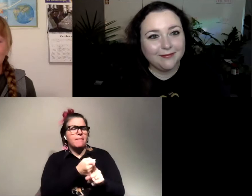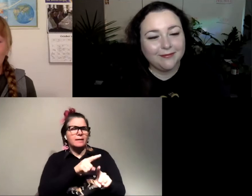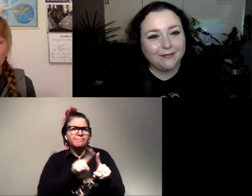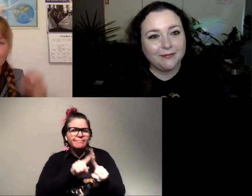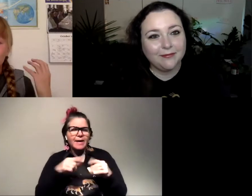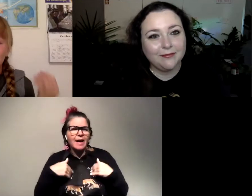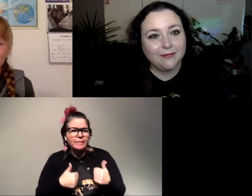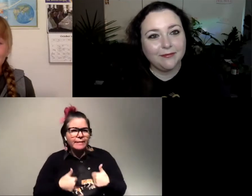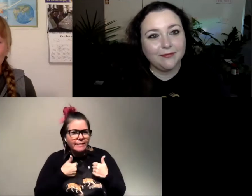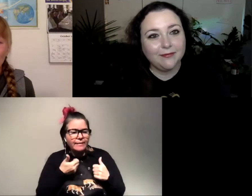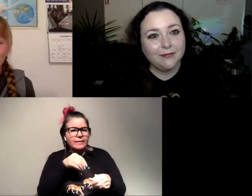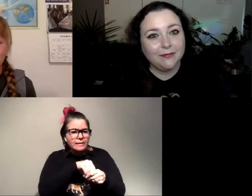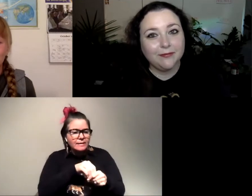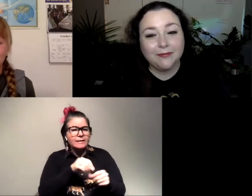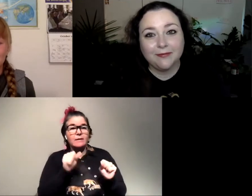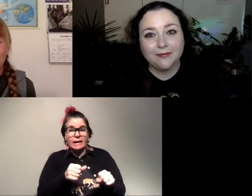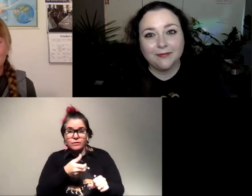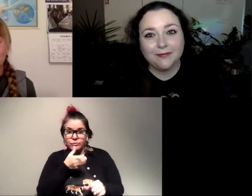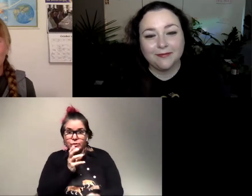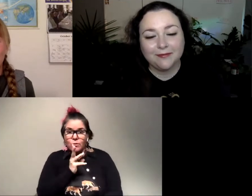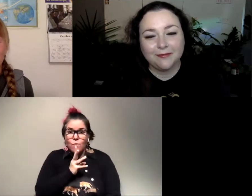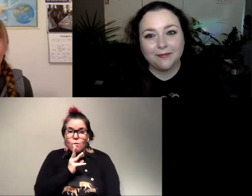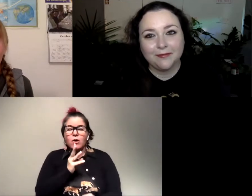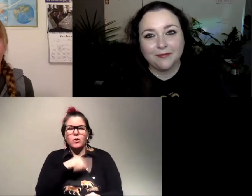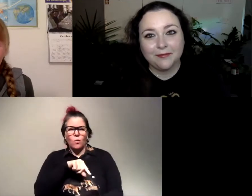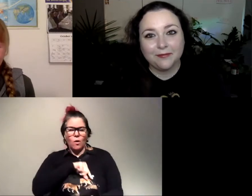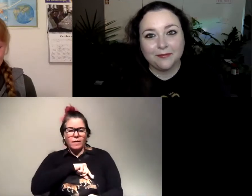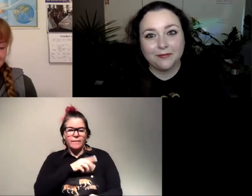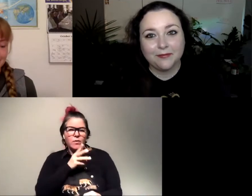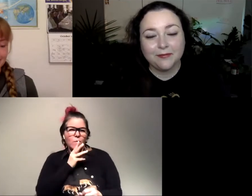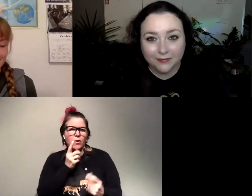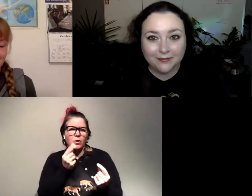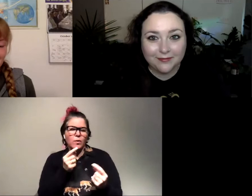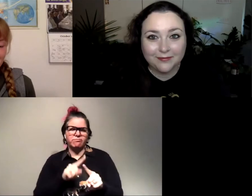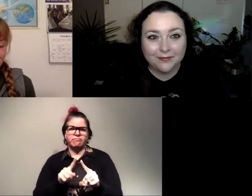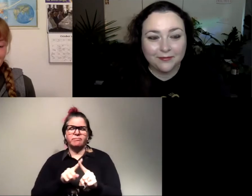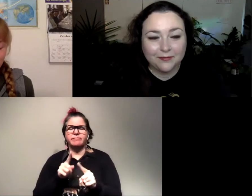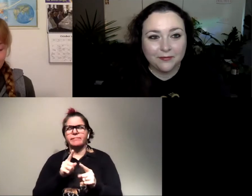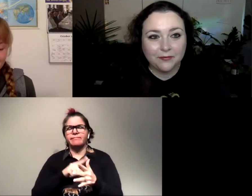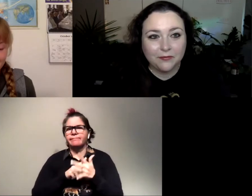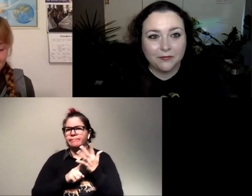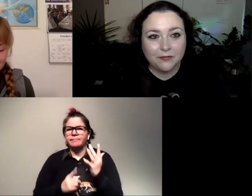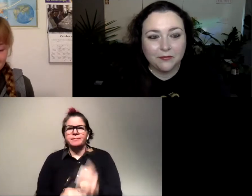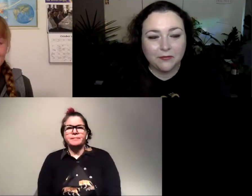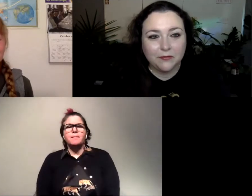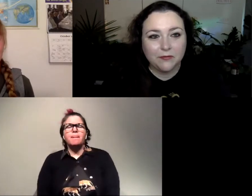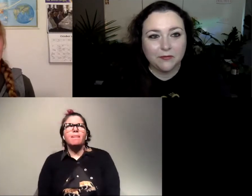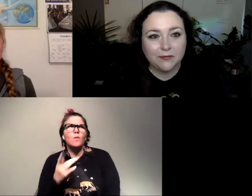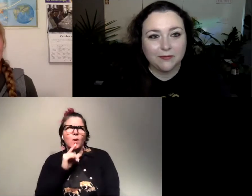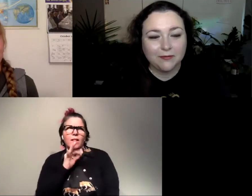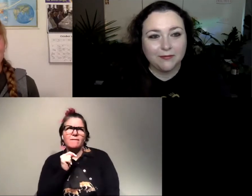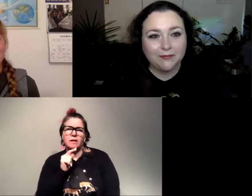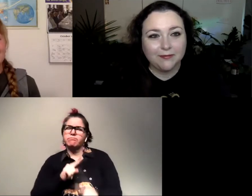lake, and whether you can drink that water, so it affects the quality of the water, all of these things. And why do I love it? There are so many